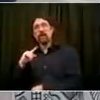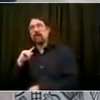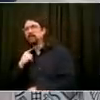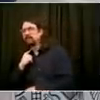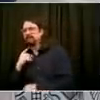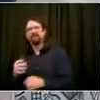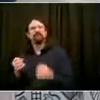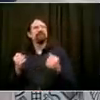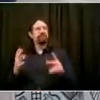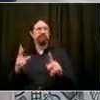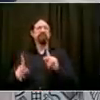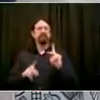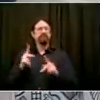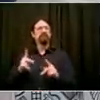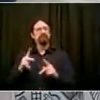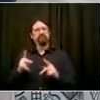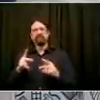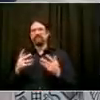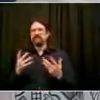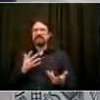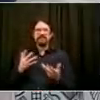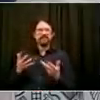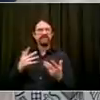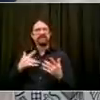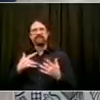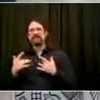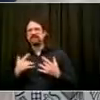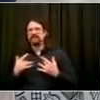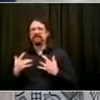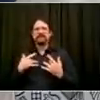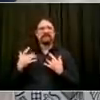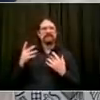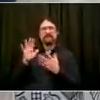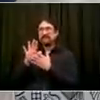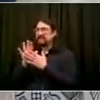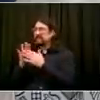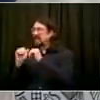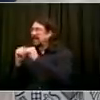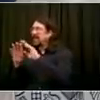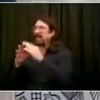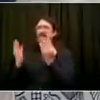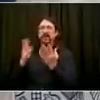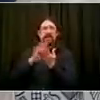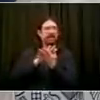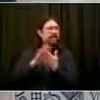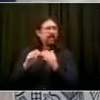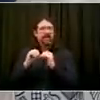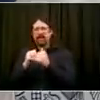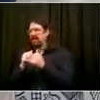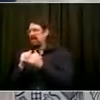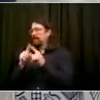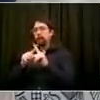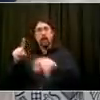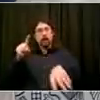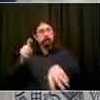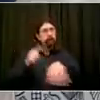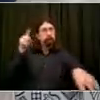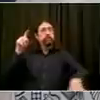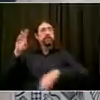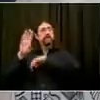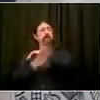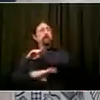at pre-K. You could just, the excitement among the adults was extraordinary. Now, the deal was we had